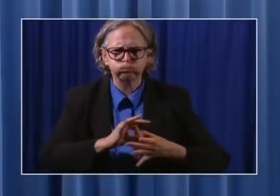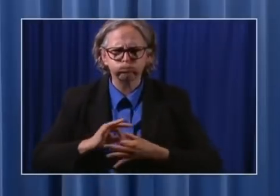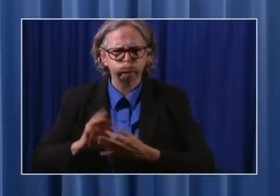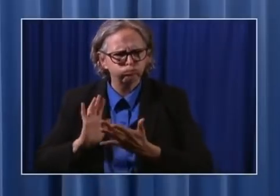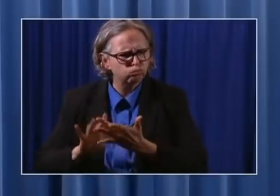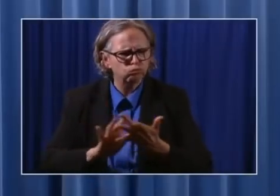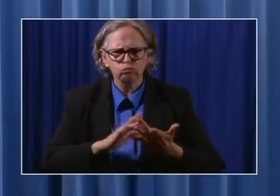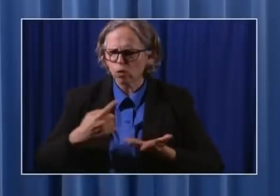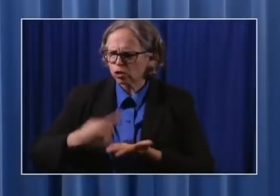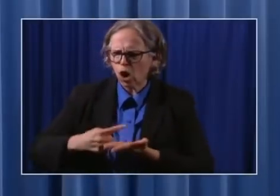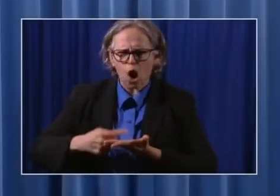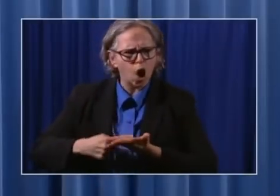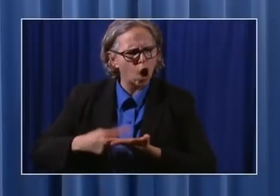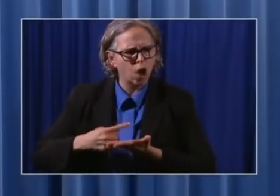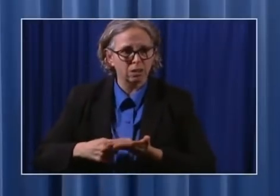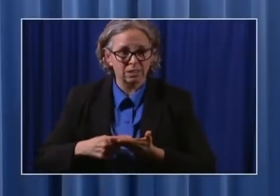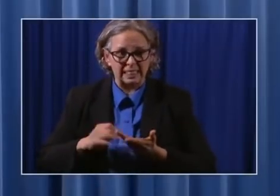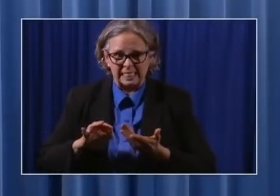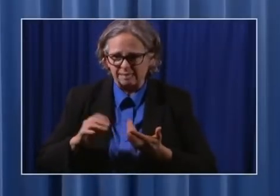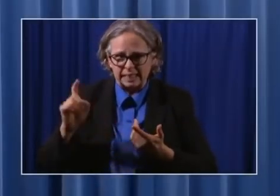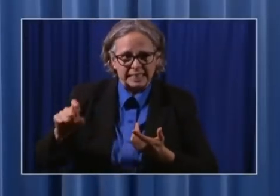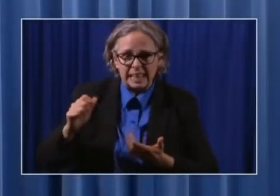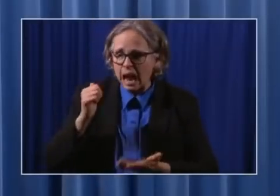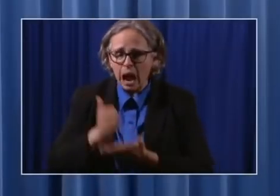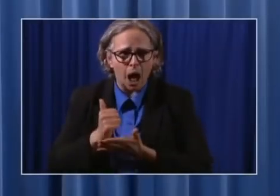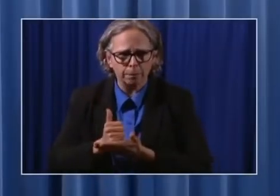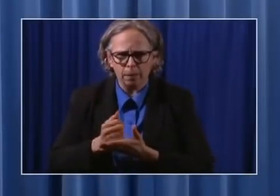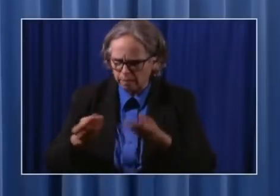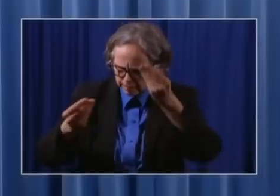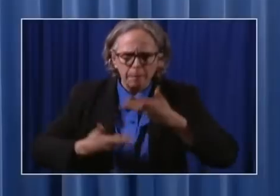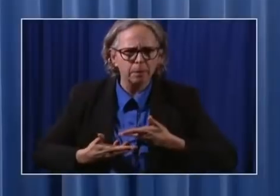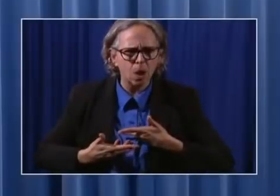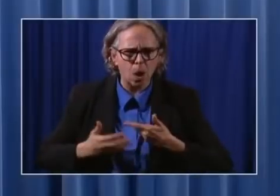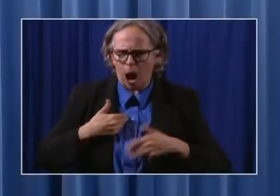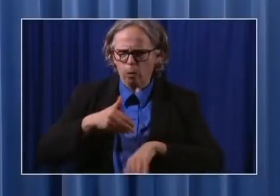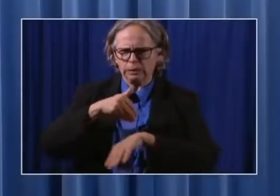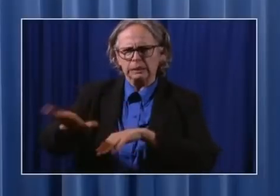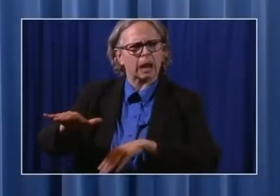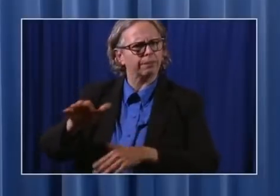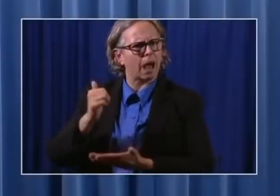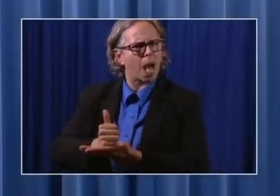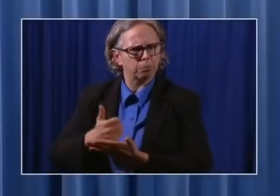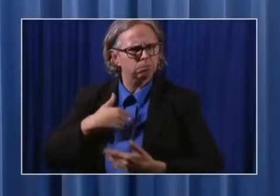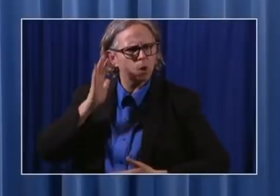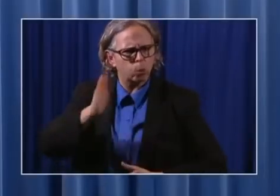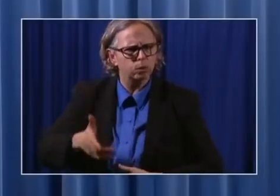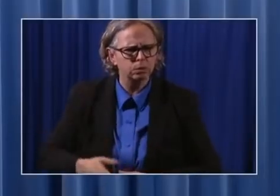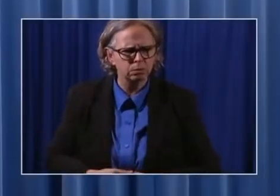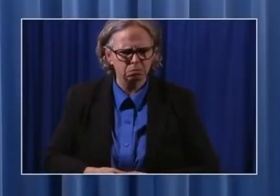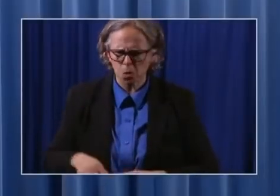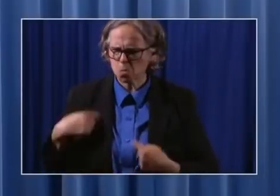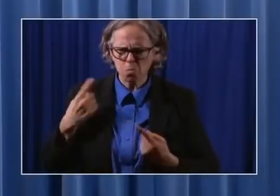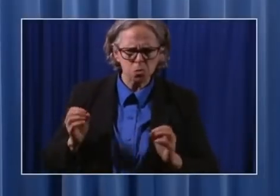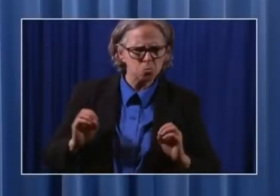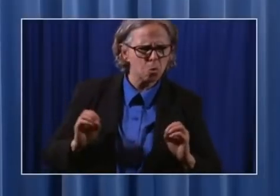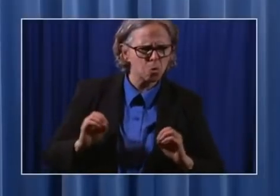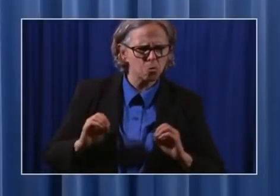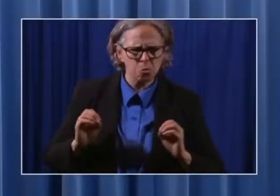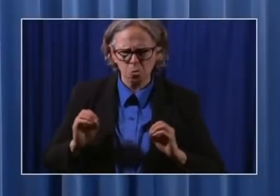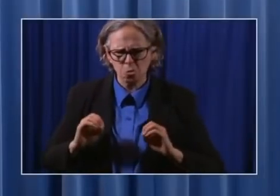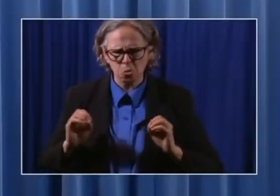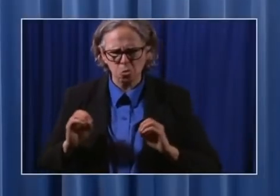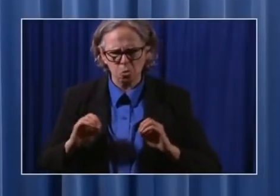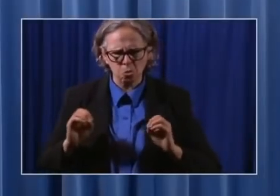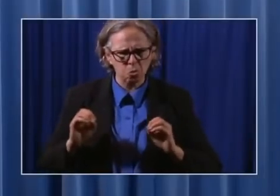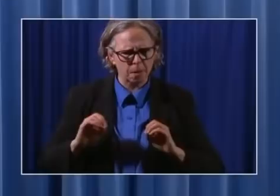there's assistance that's needed, we are there to provide that assistance. If it came to a point where we